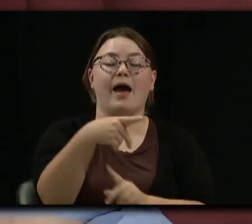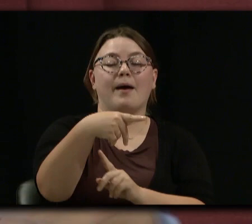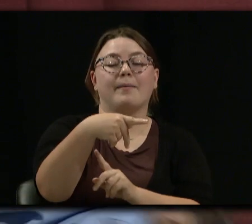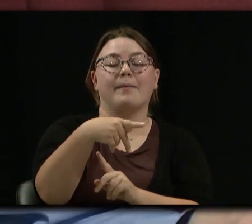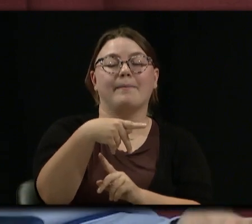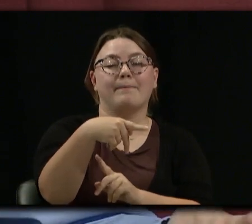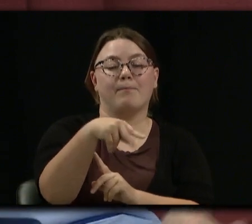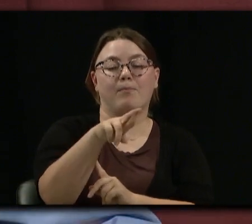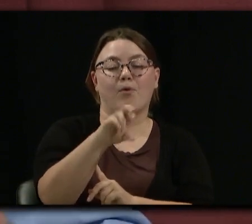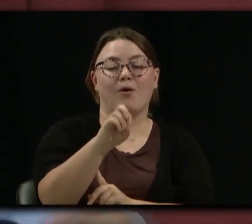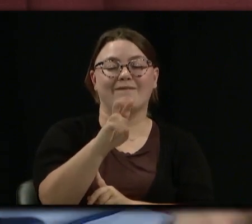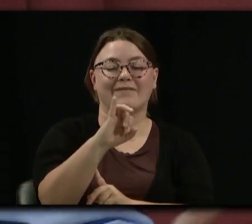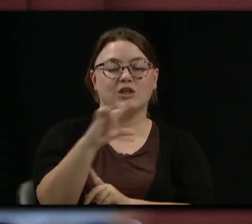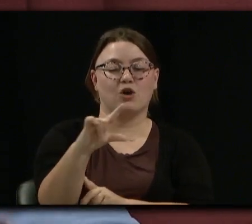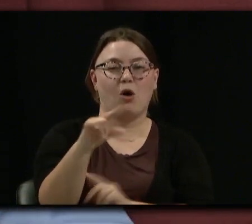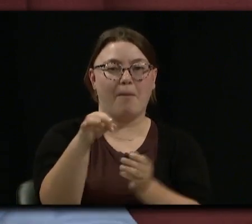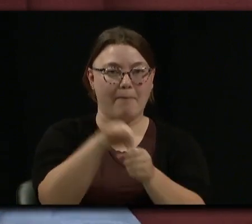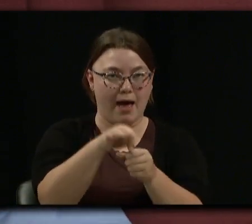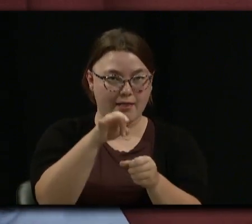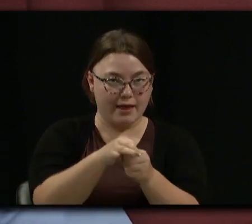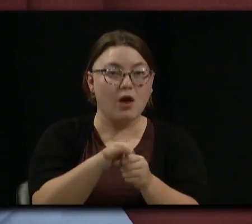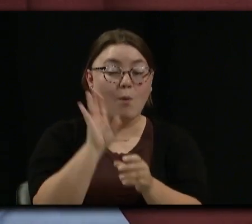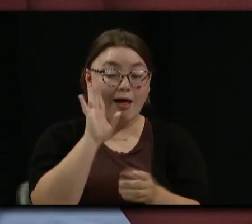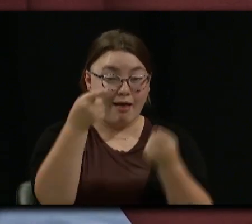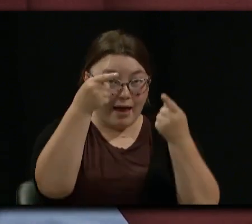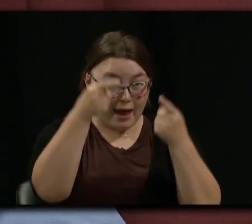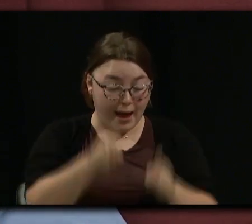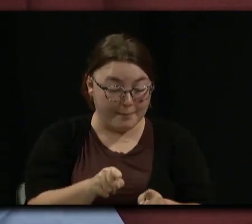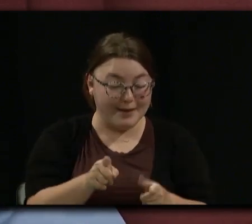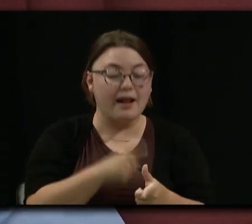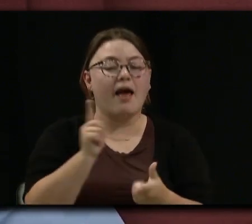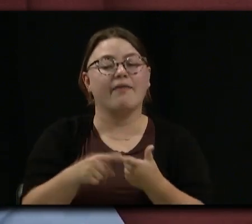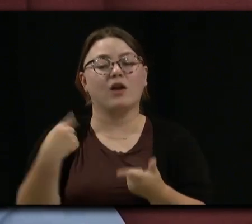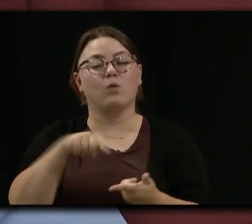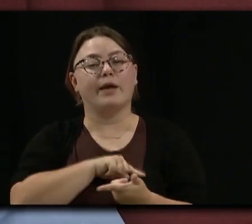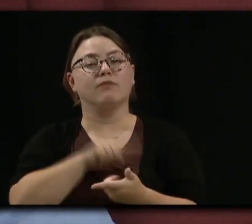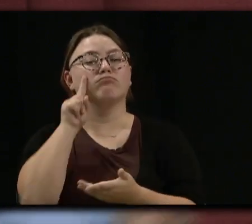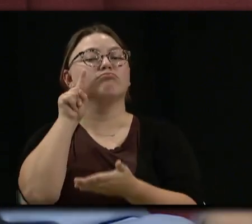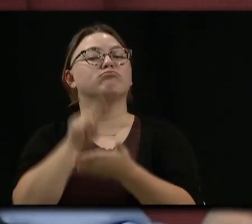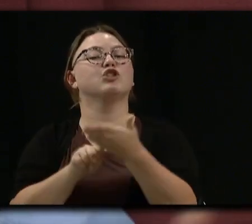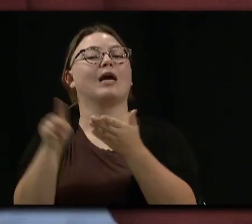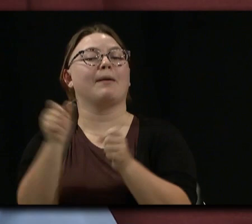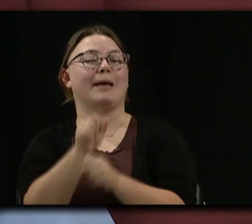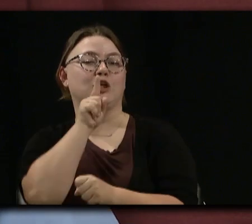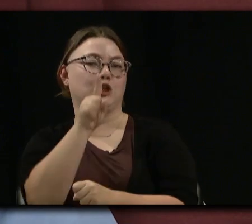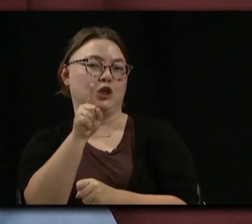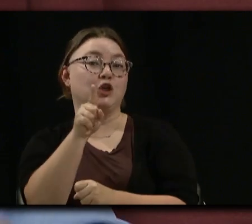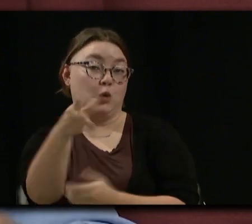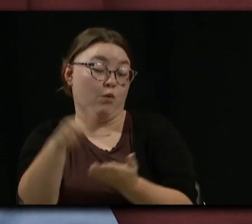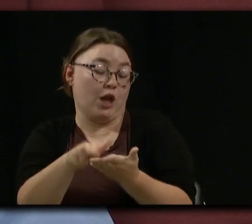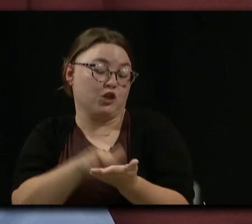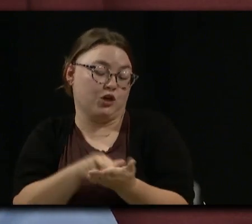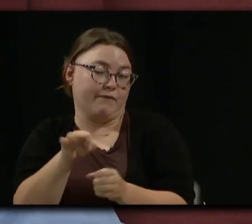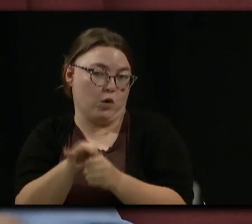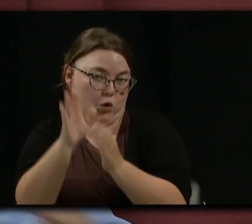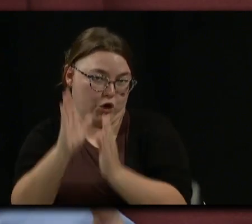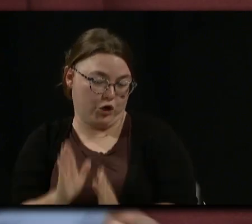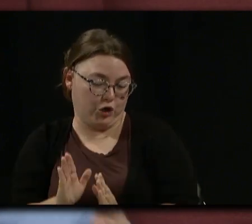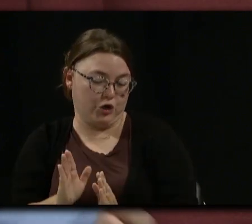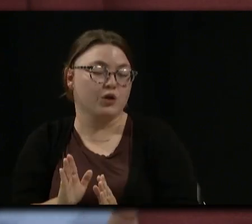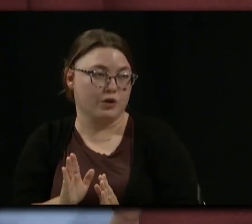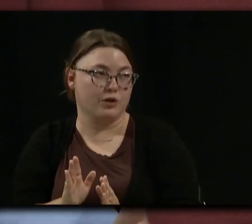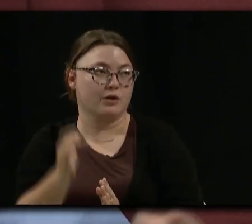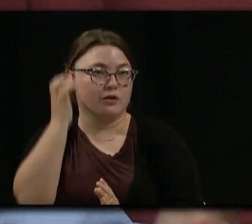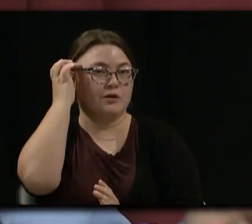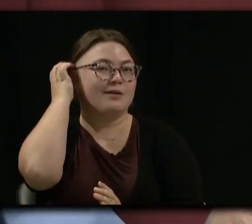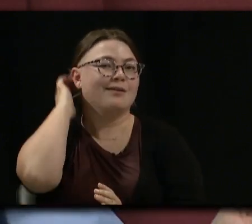ballot. All we have to do is confirm that you're a registered voter in the state of Ohio. Okay. And that's one of the other things that if you don't need, we